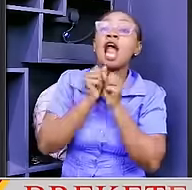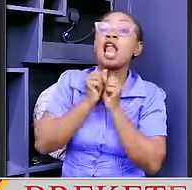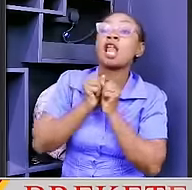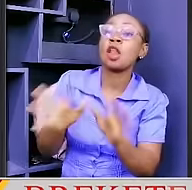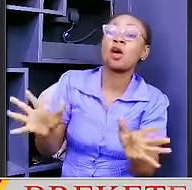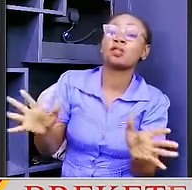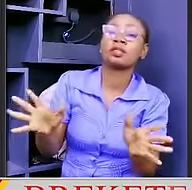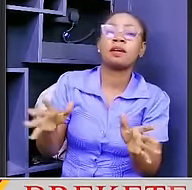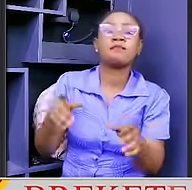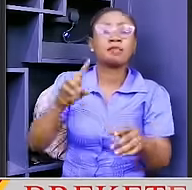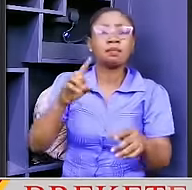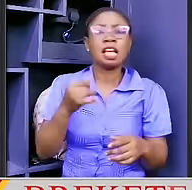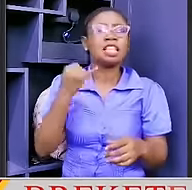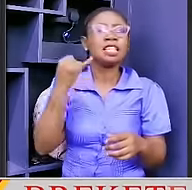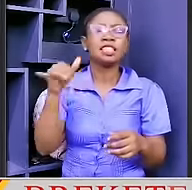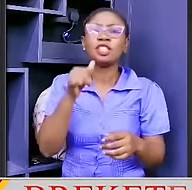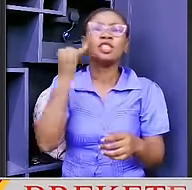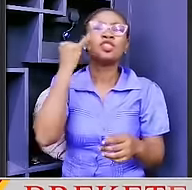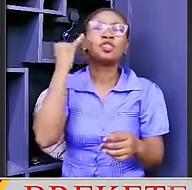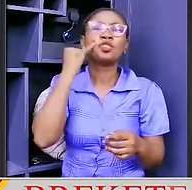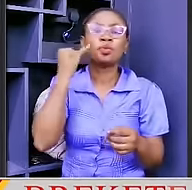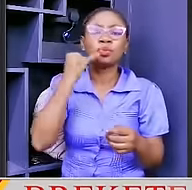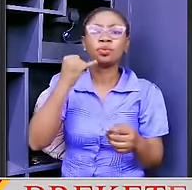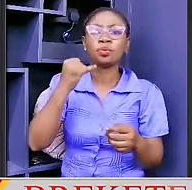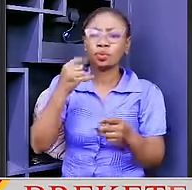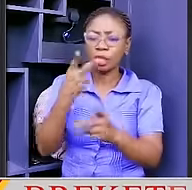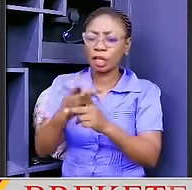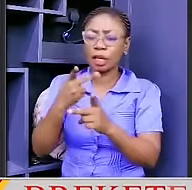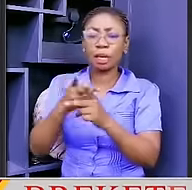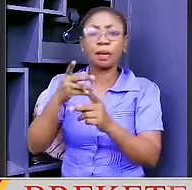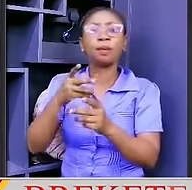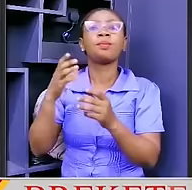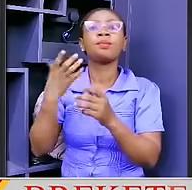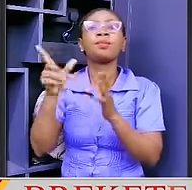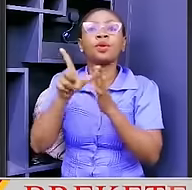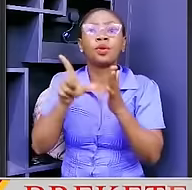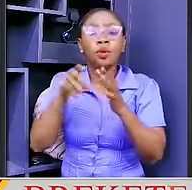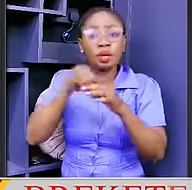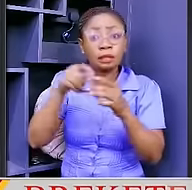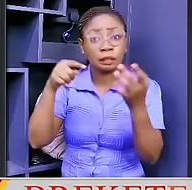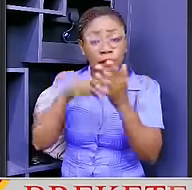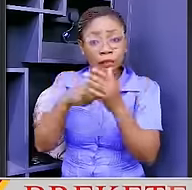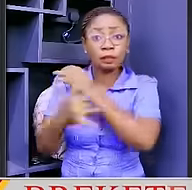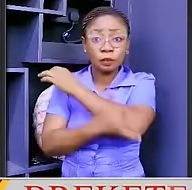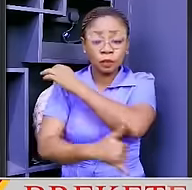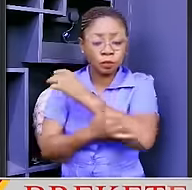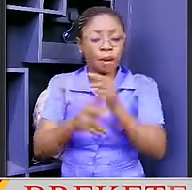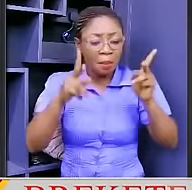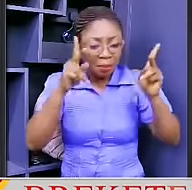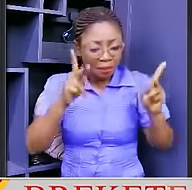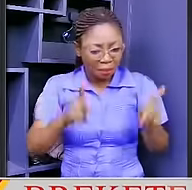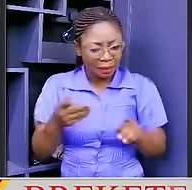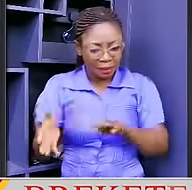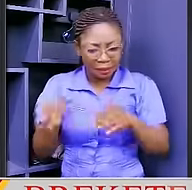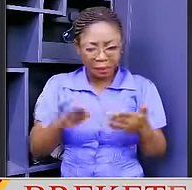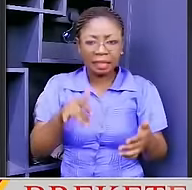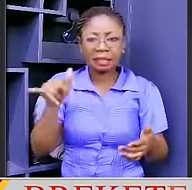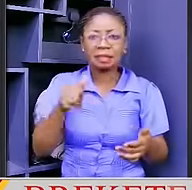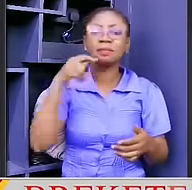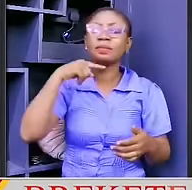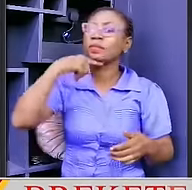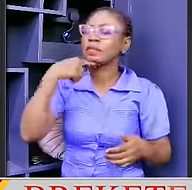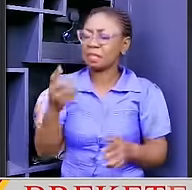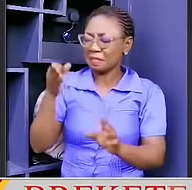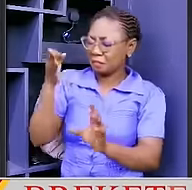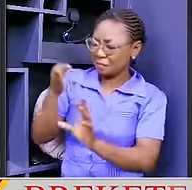suppose put law for this country because this thing done they rampant now. Person die, when I talk, say in file loss, what